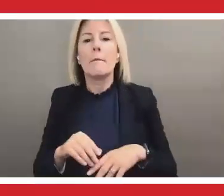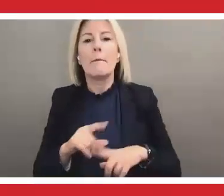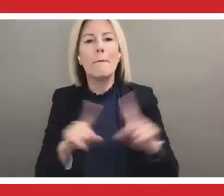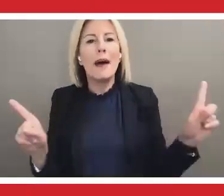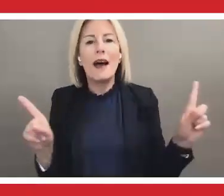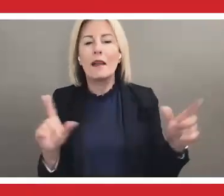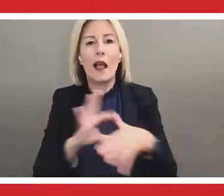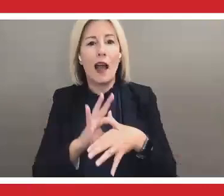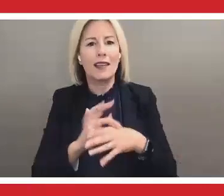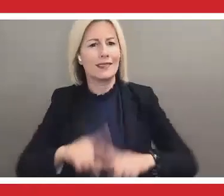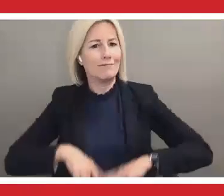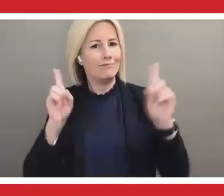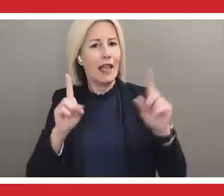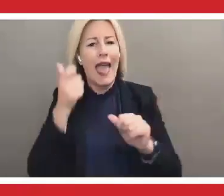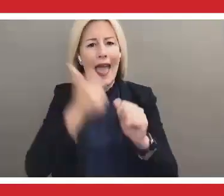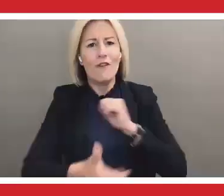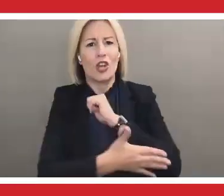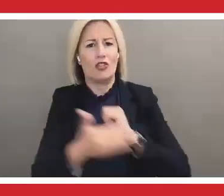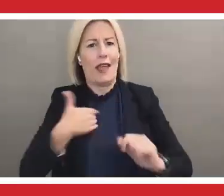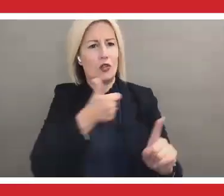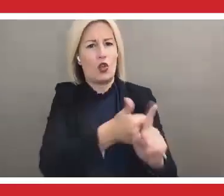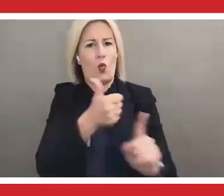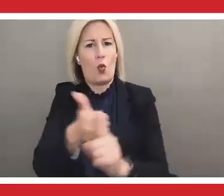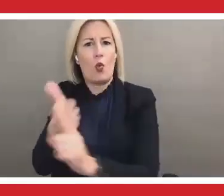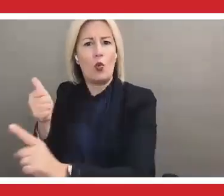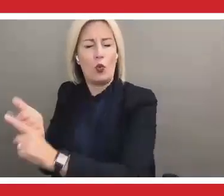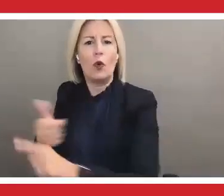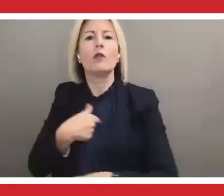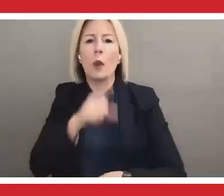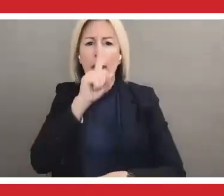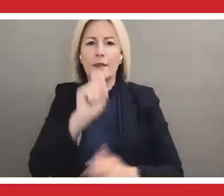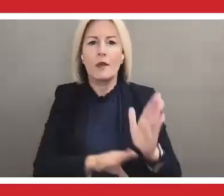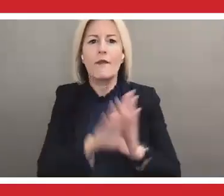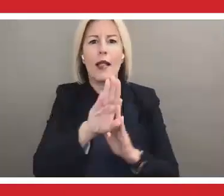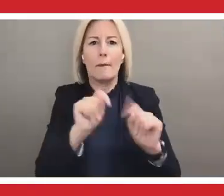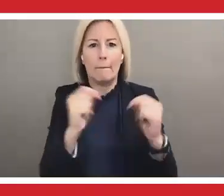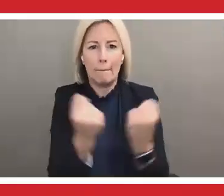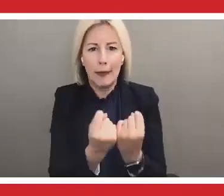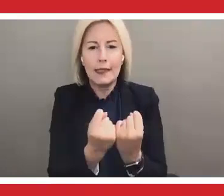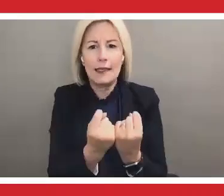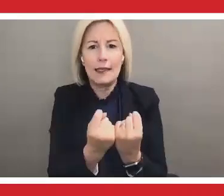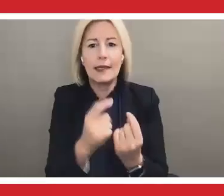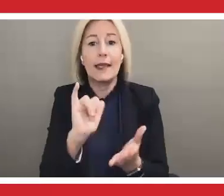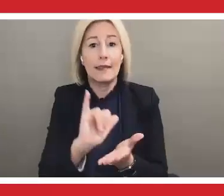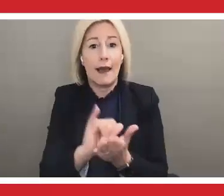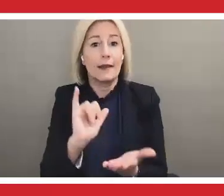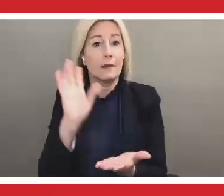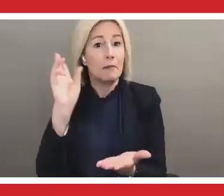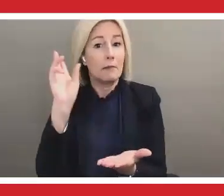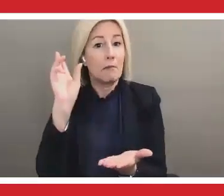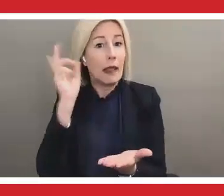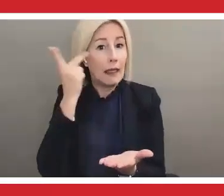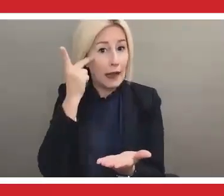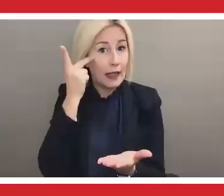has a very specific context. So you really have to develop a team which is politically, I think,